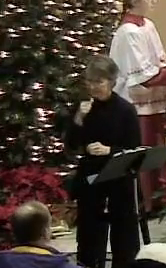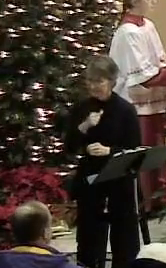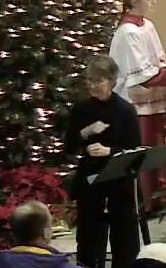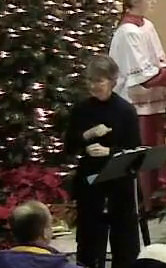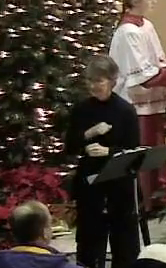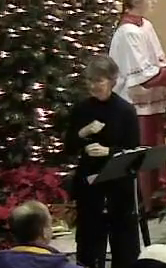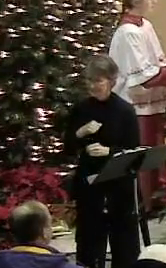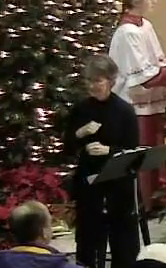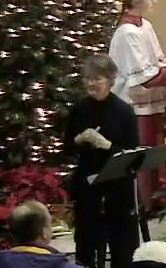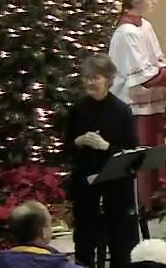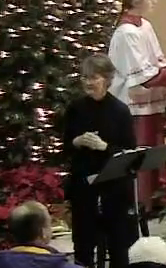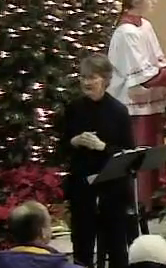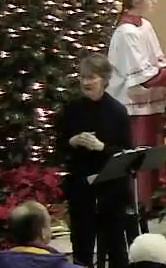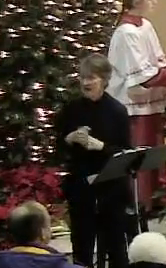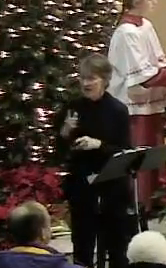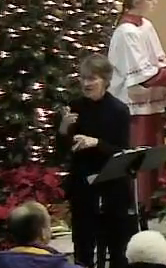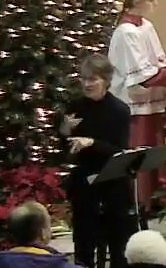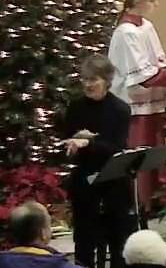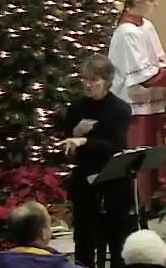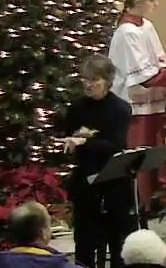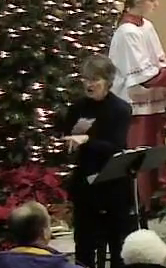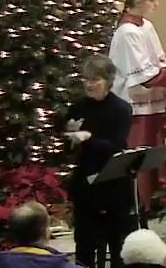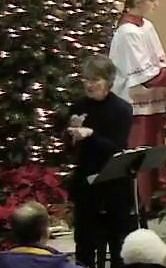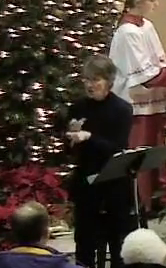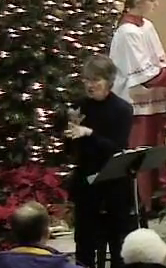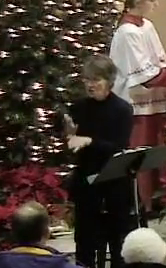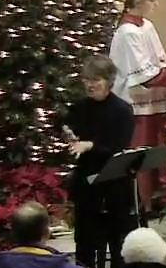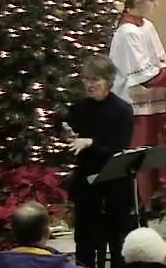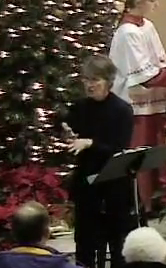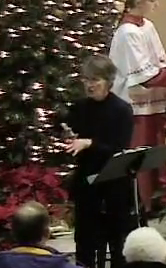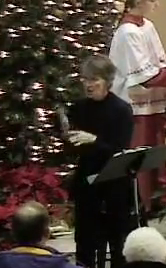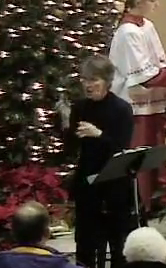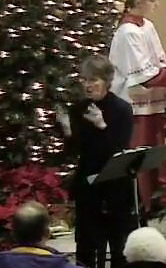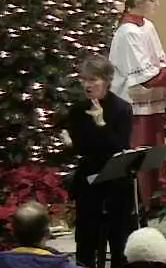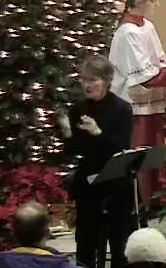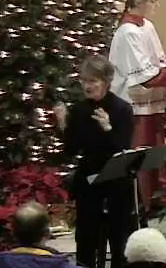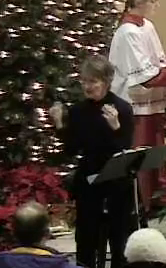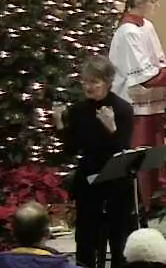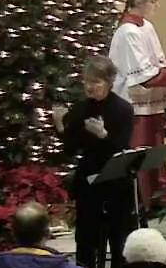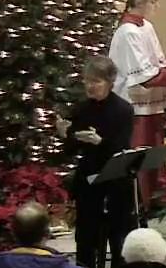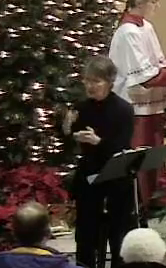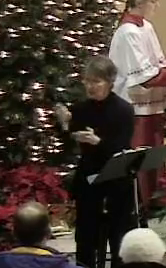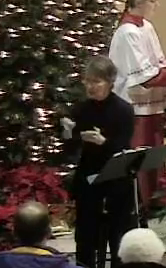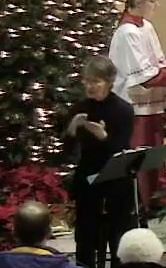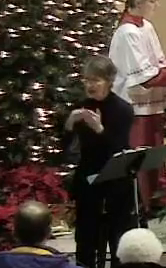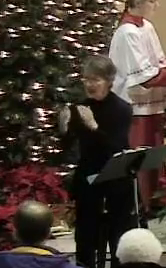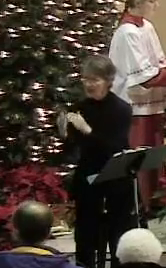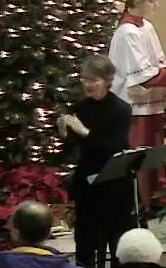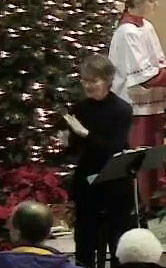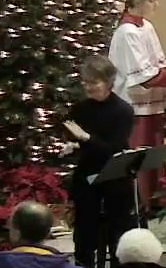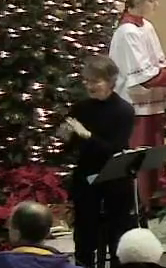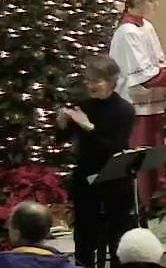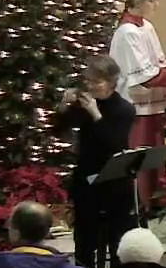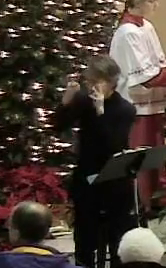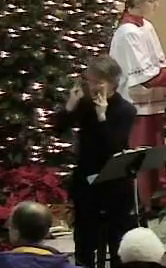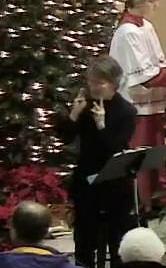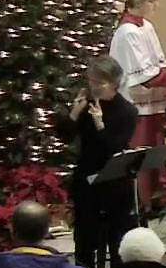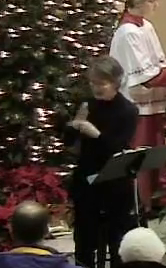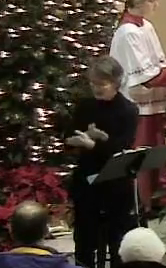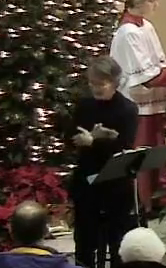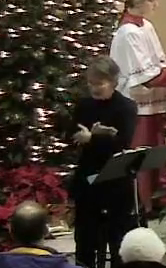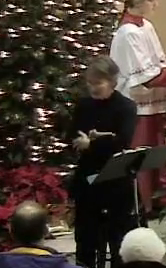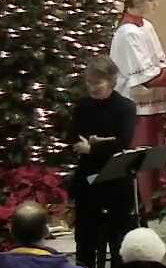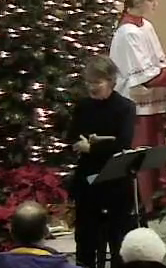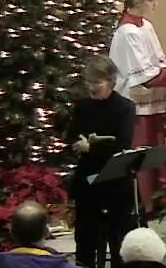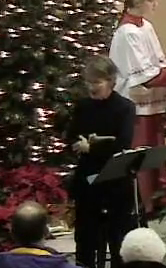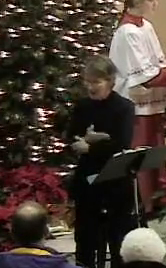haste to Bethlehem and found Mary and Joseph and the infant lying in the manger. When they saw this, they